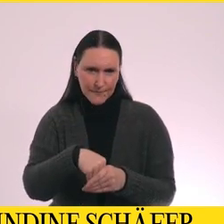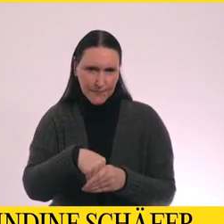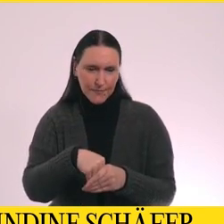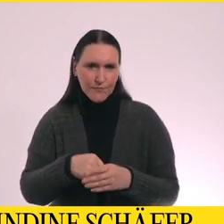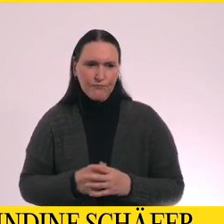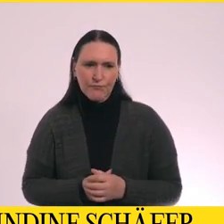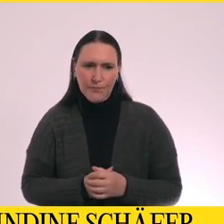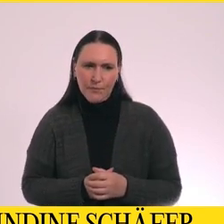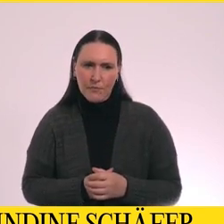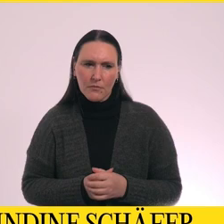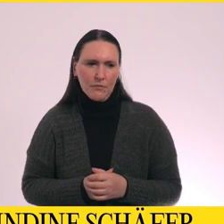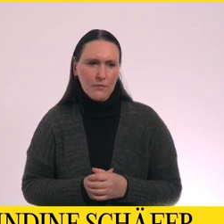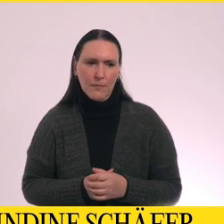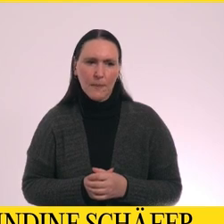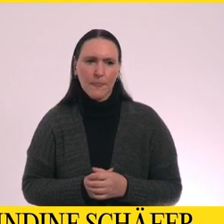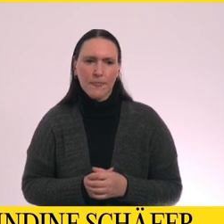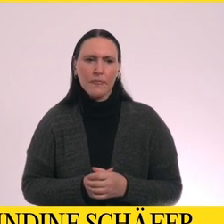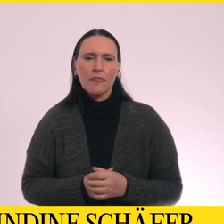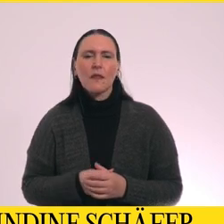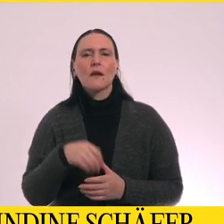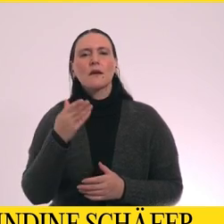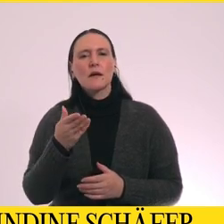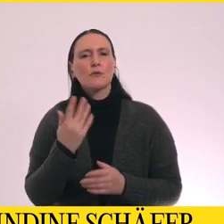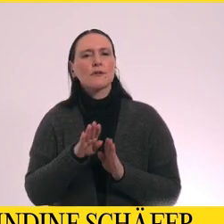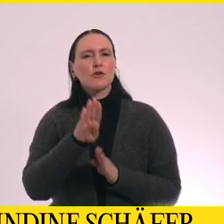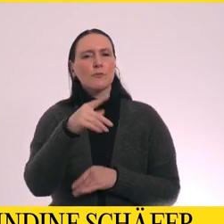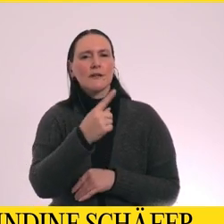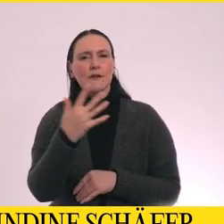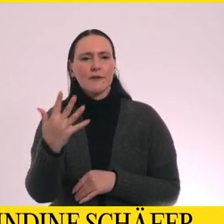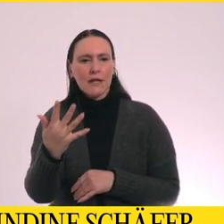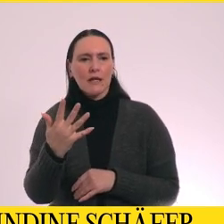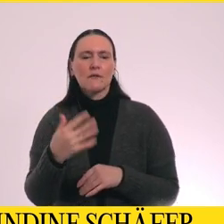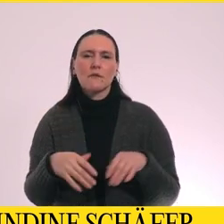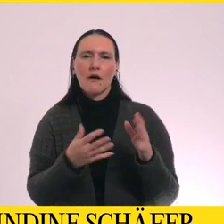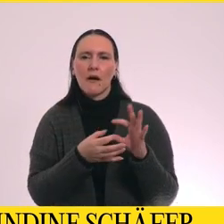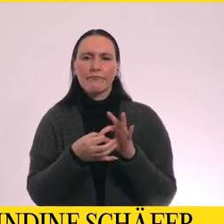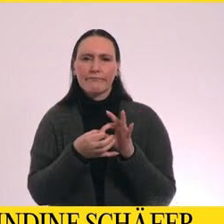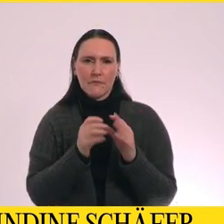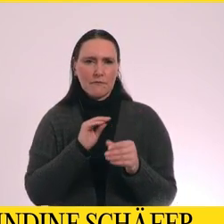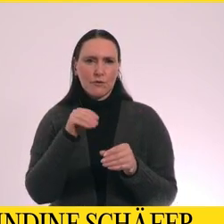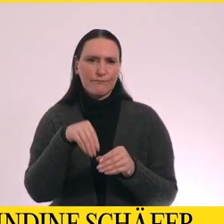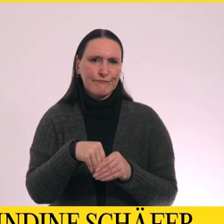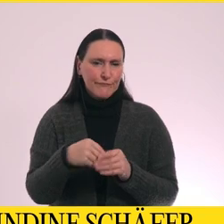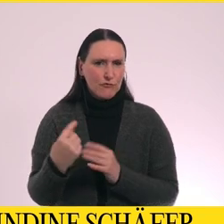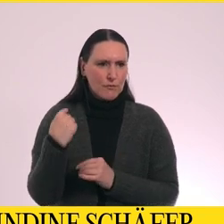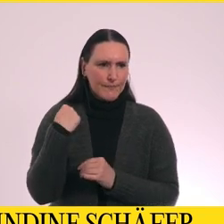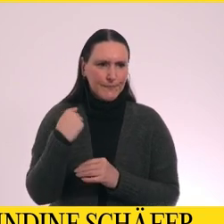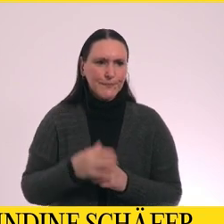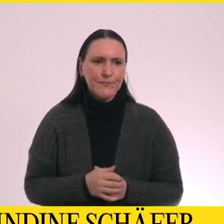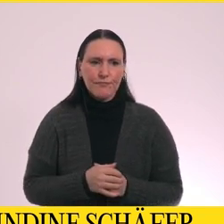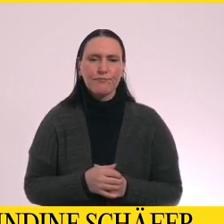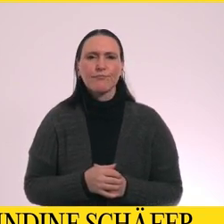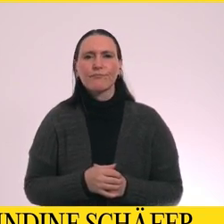of the Documenta 15 context. I would say that some of the things